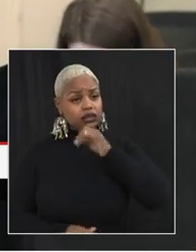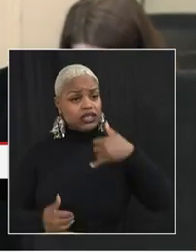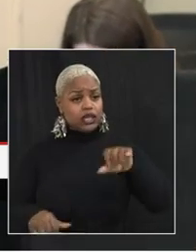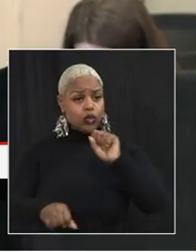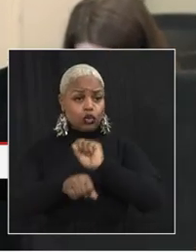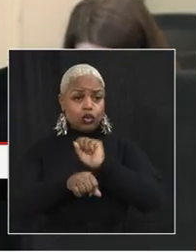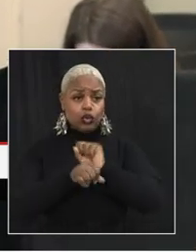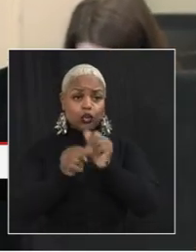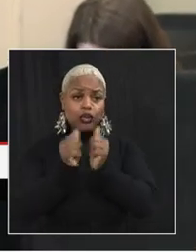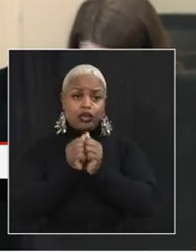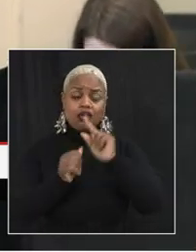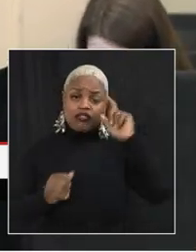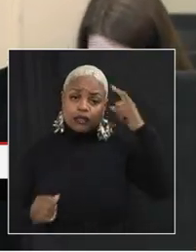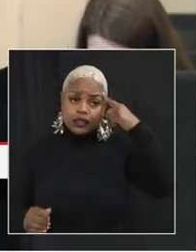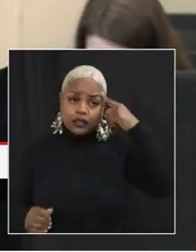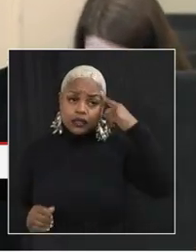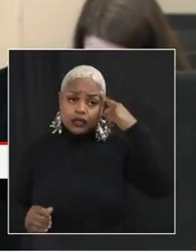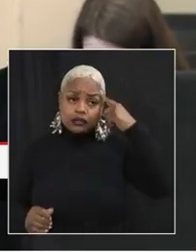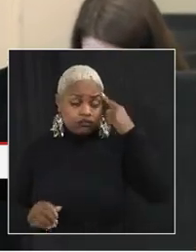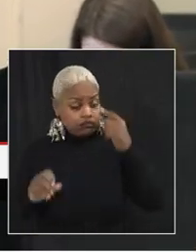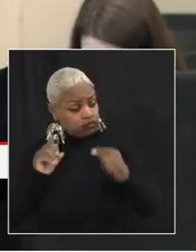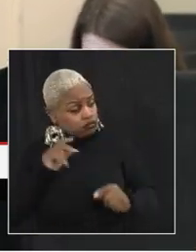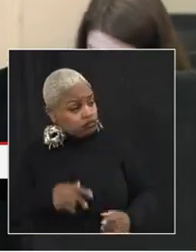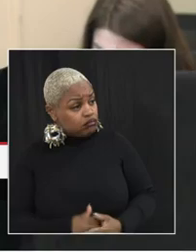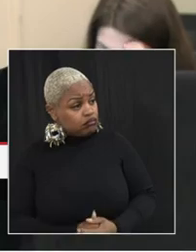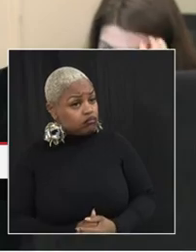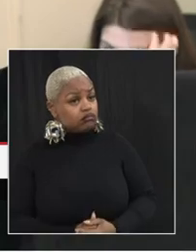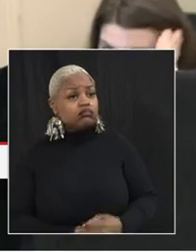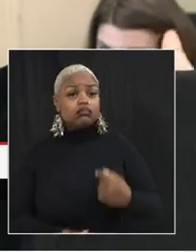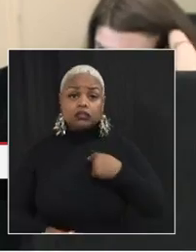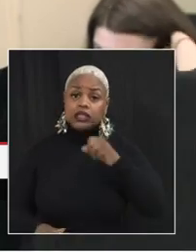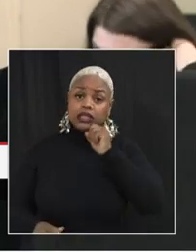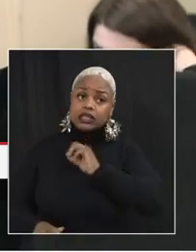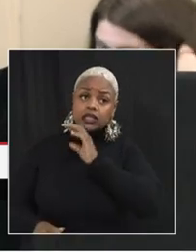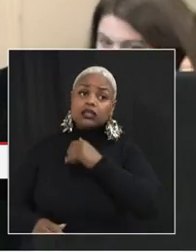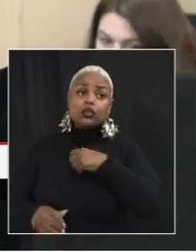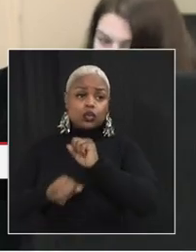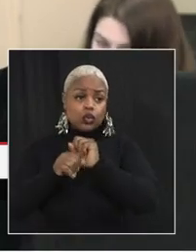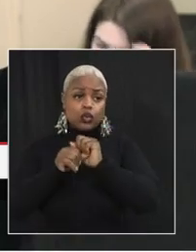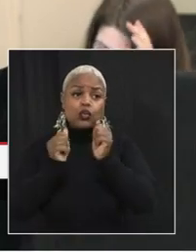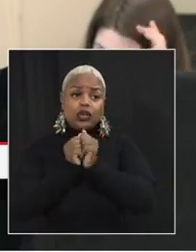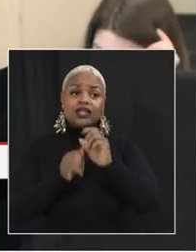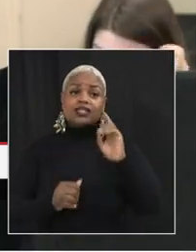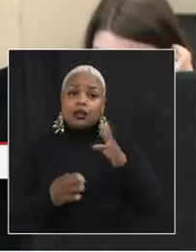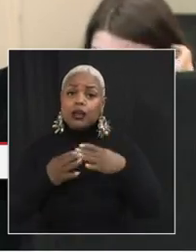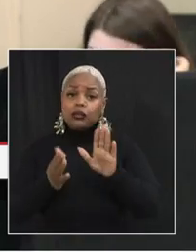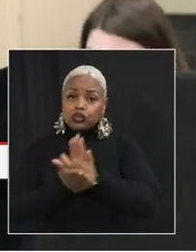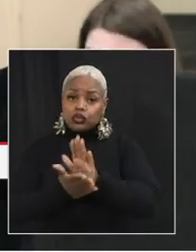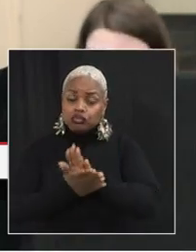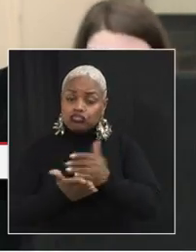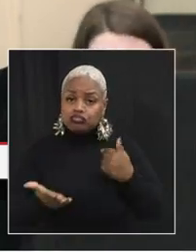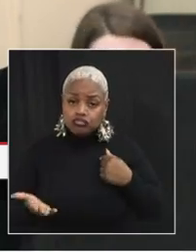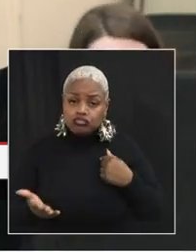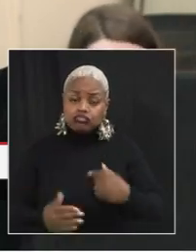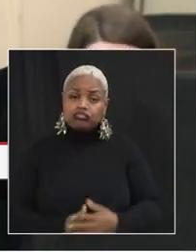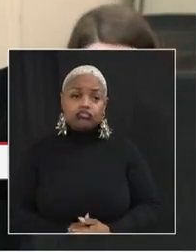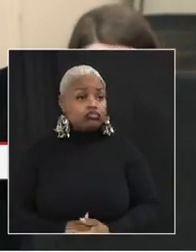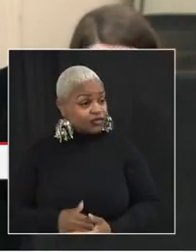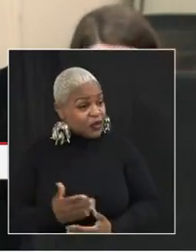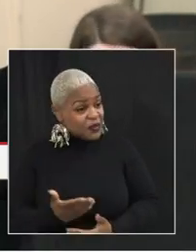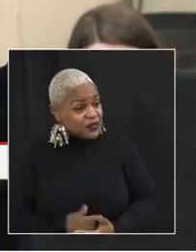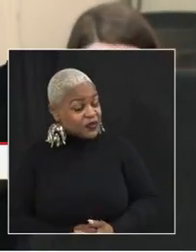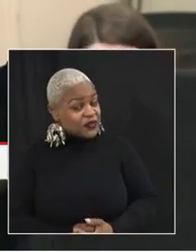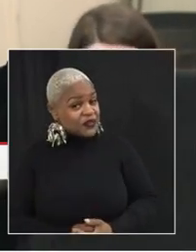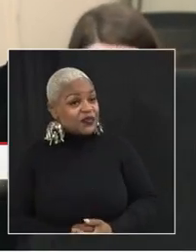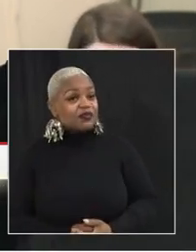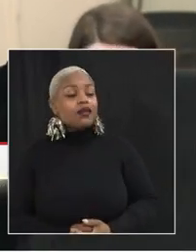Okay. I still work. I work for DCPS. Okay. I'd like to know, who do you talk